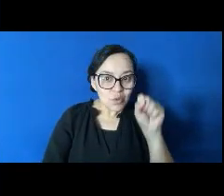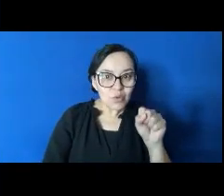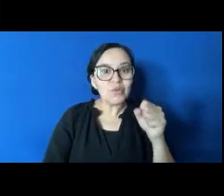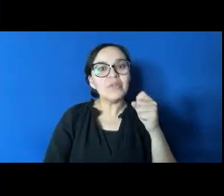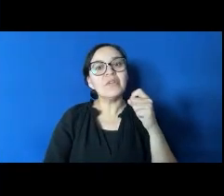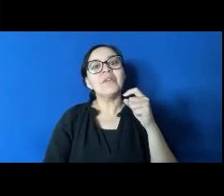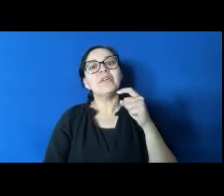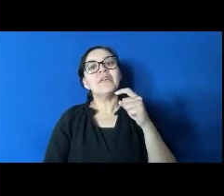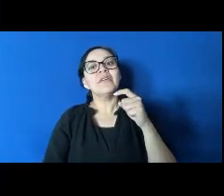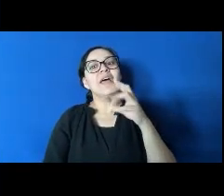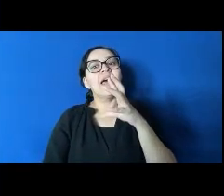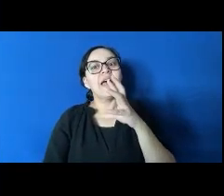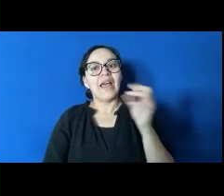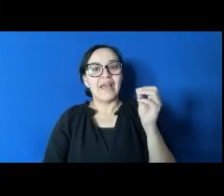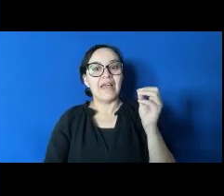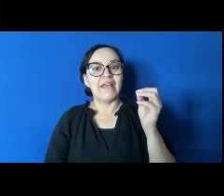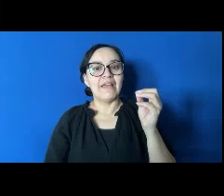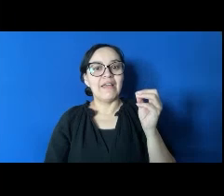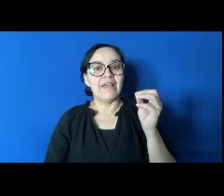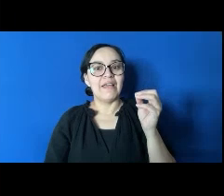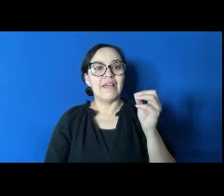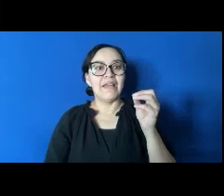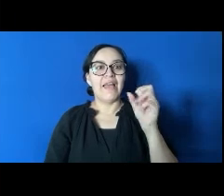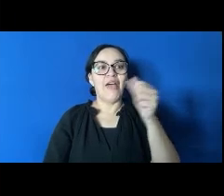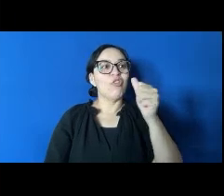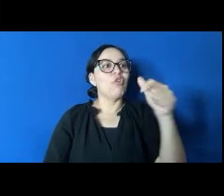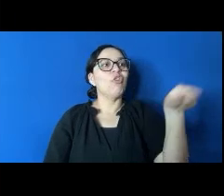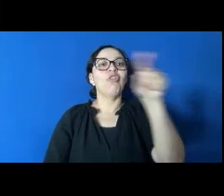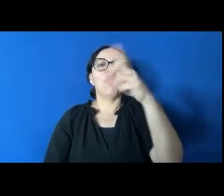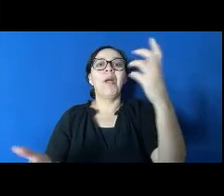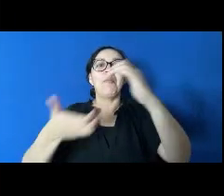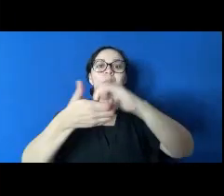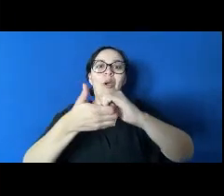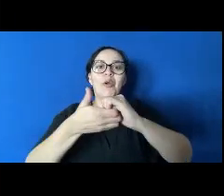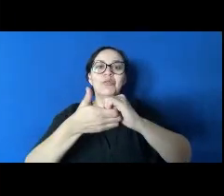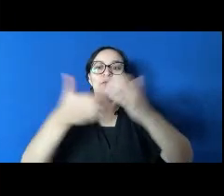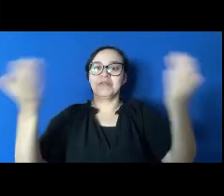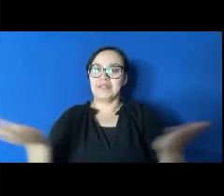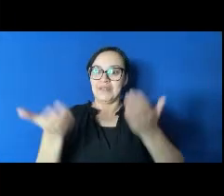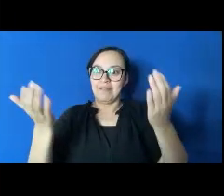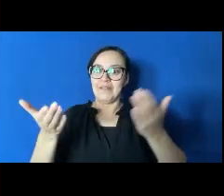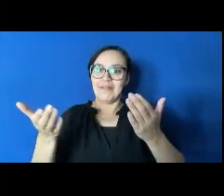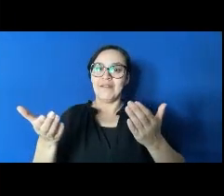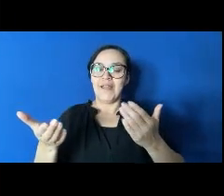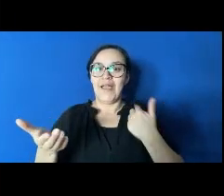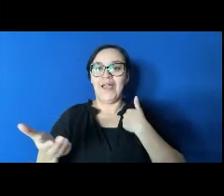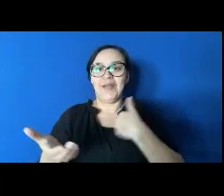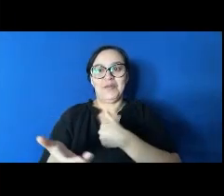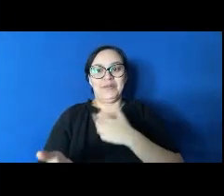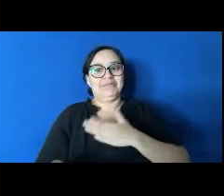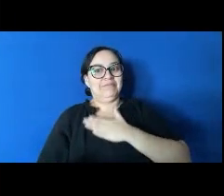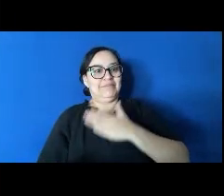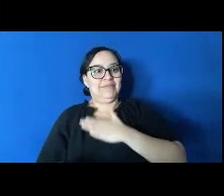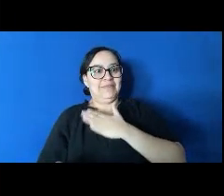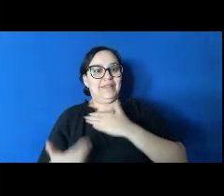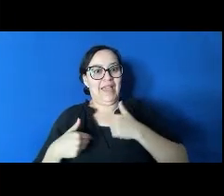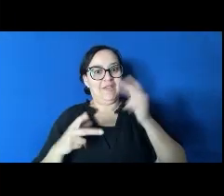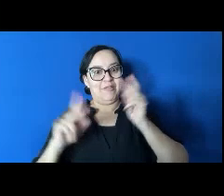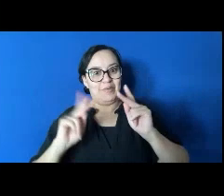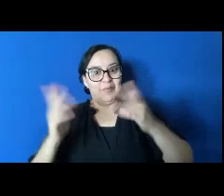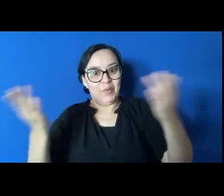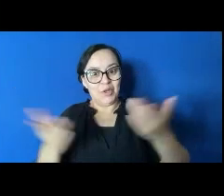nuestros for the Hub and socios of the y Climate Hub and our partners. Y es associates un partners. placer para tener And it's a pleasure personas de